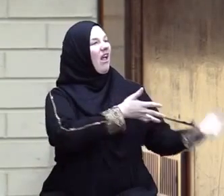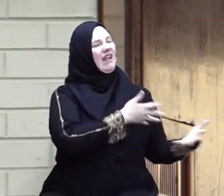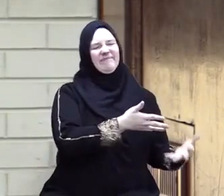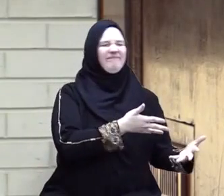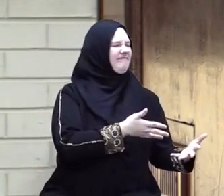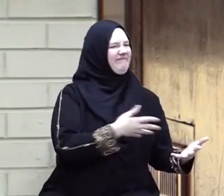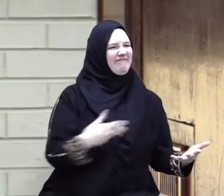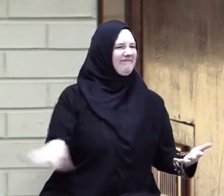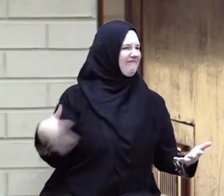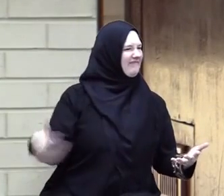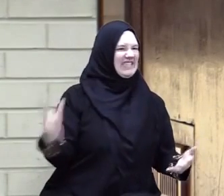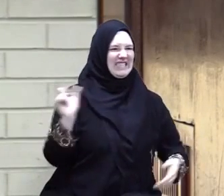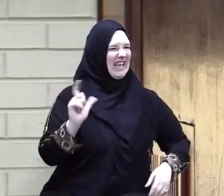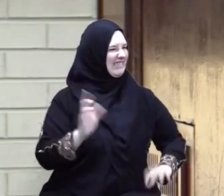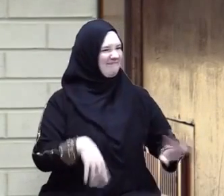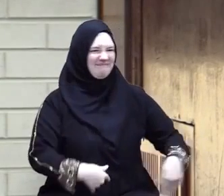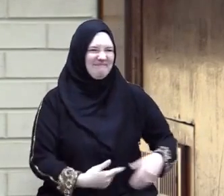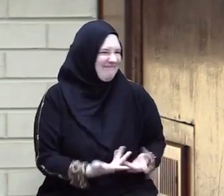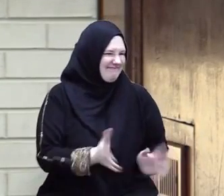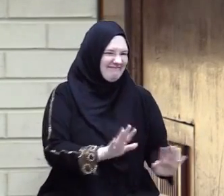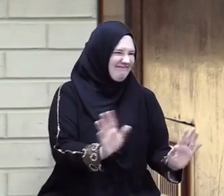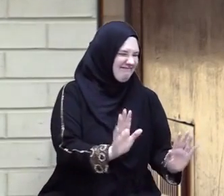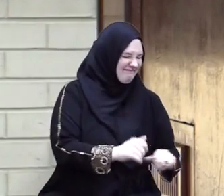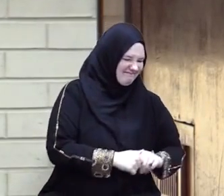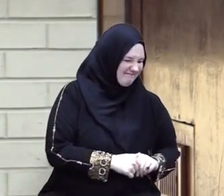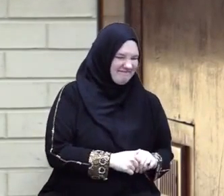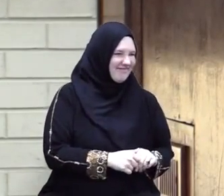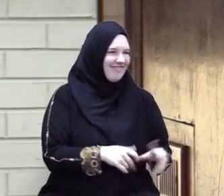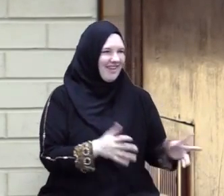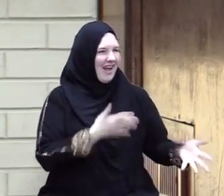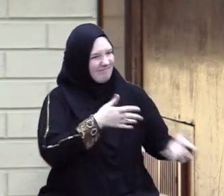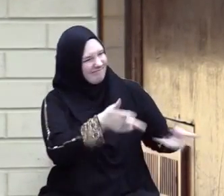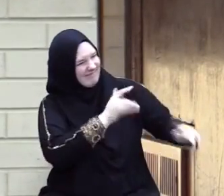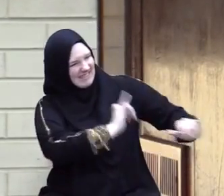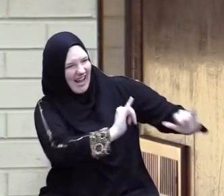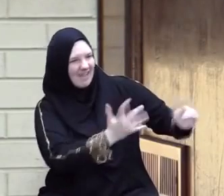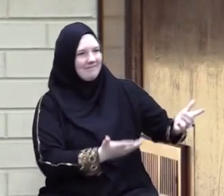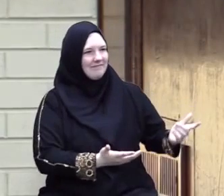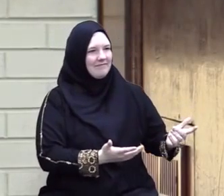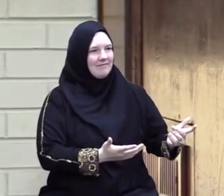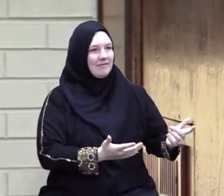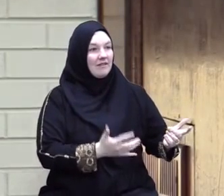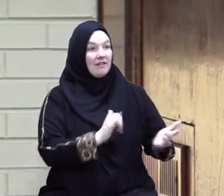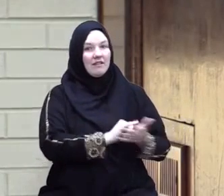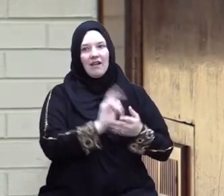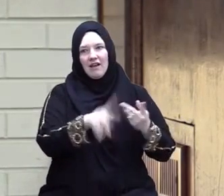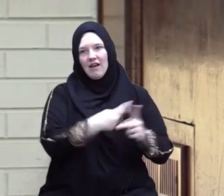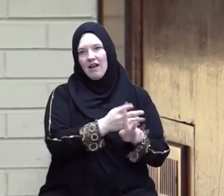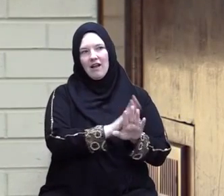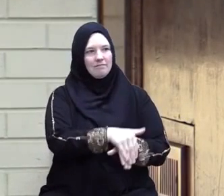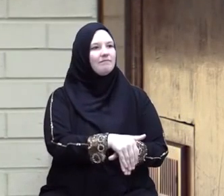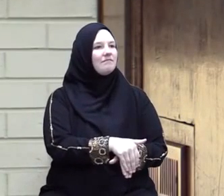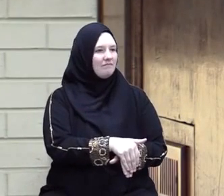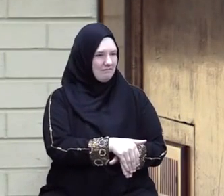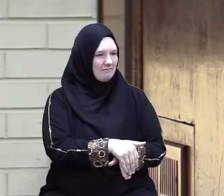believers. And this is what this set of ayat will tell us. Some of the people